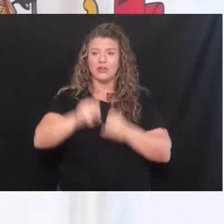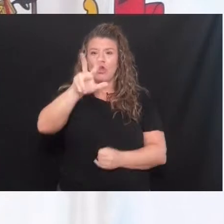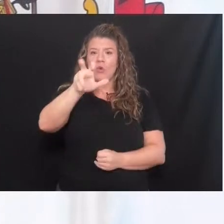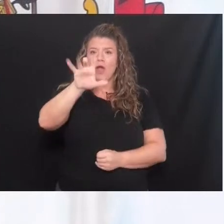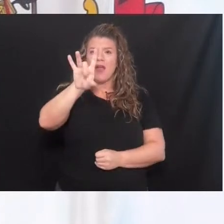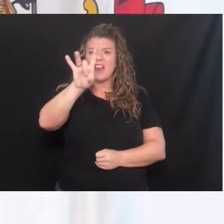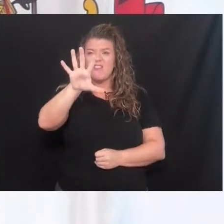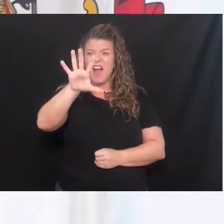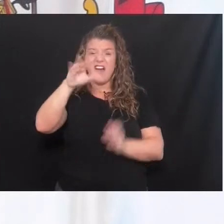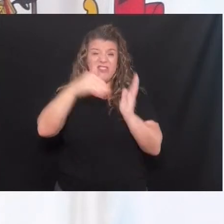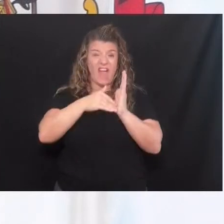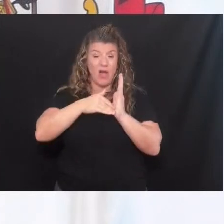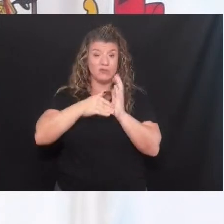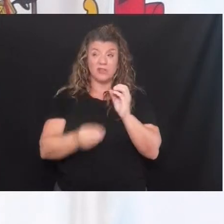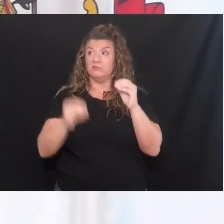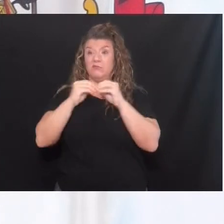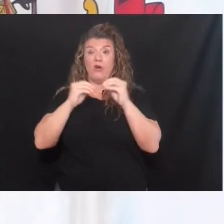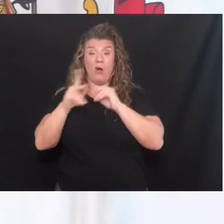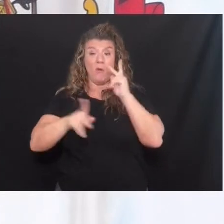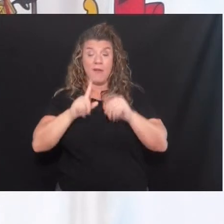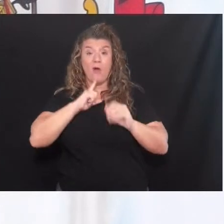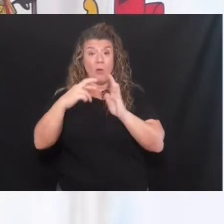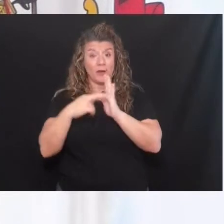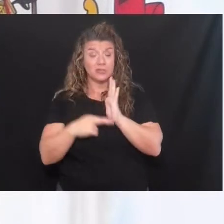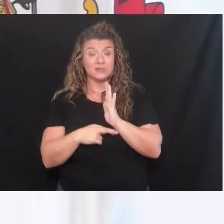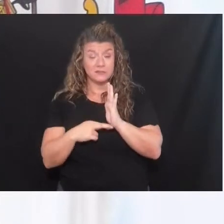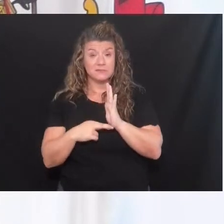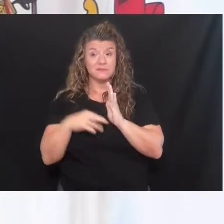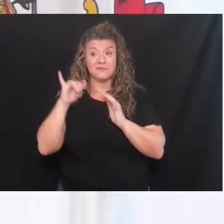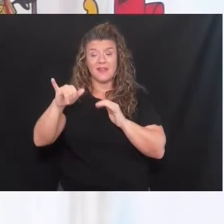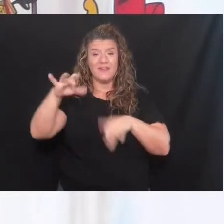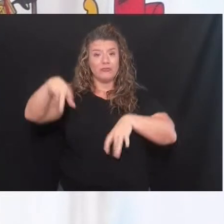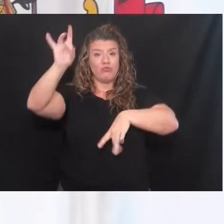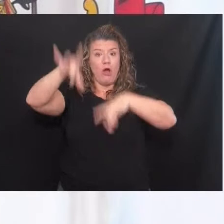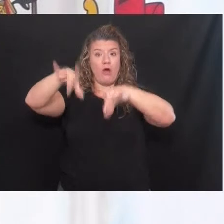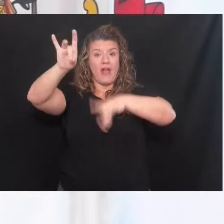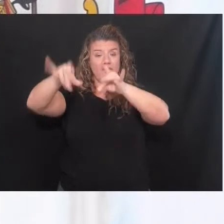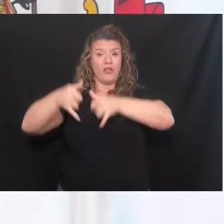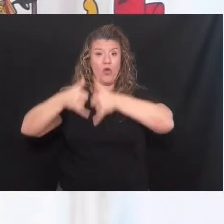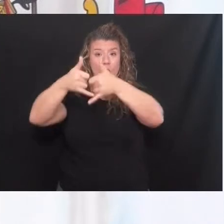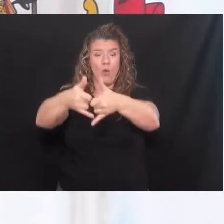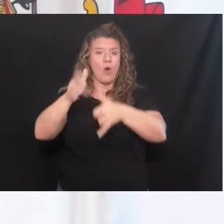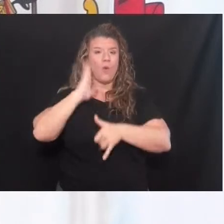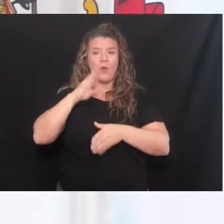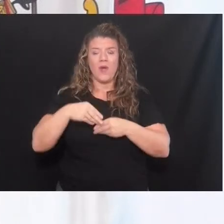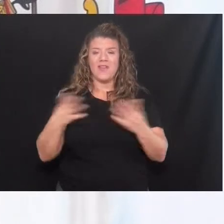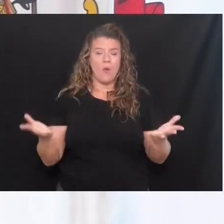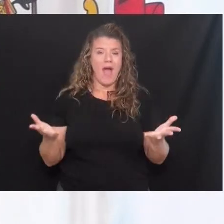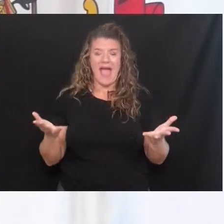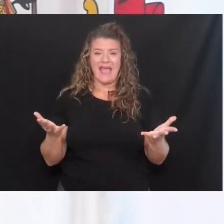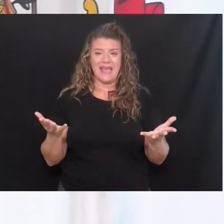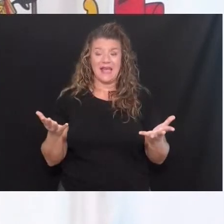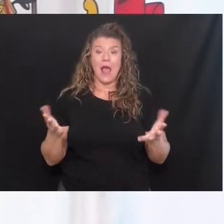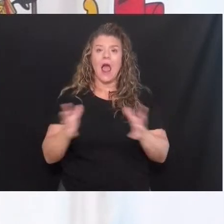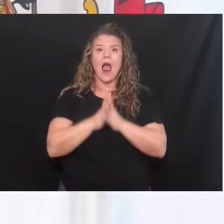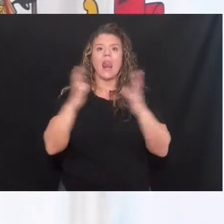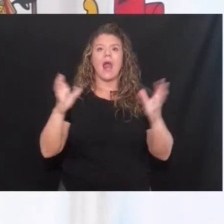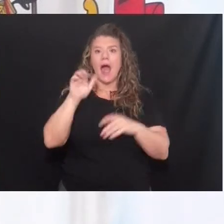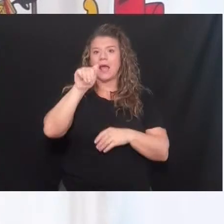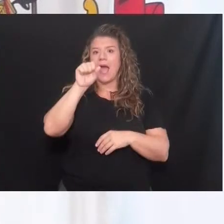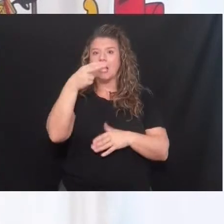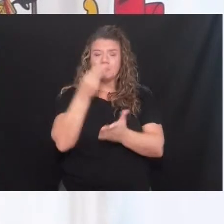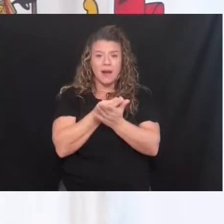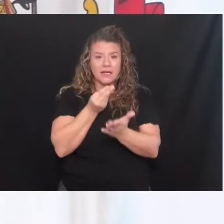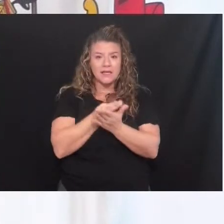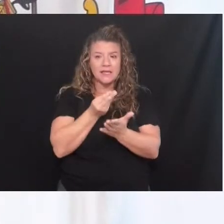385,000 plus that are registered and everything, and in the drawing, you know, we're going to give away a whole lot of cash